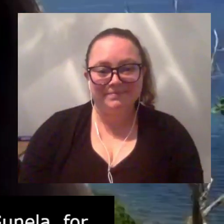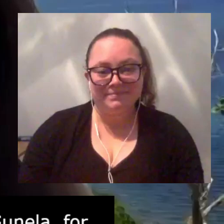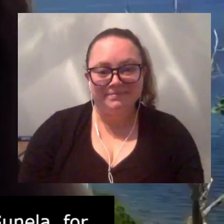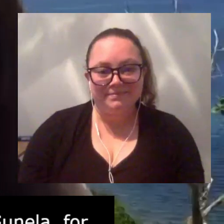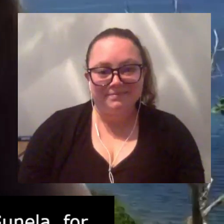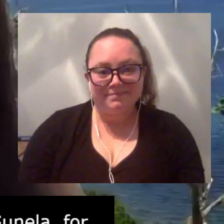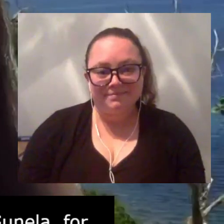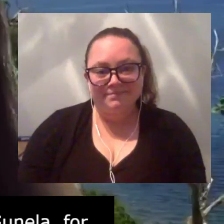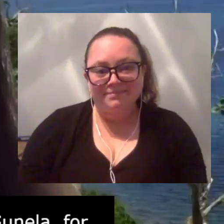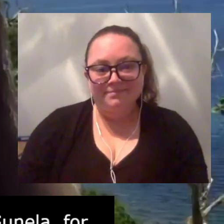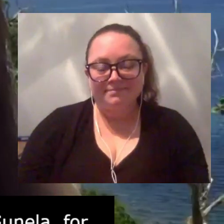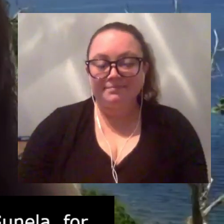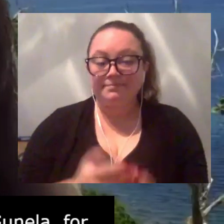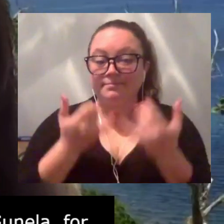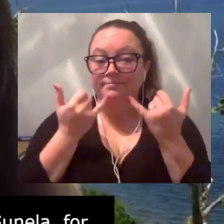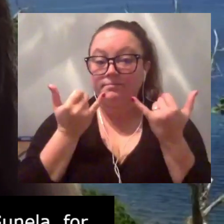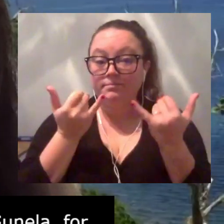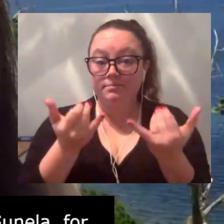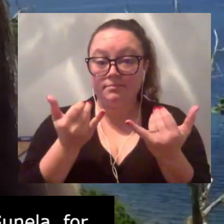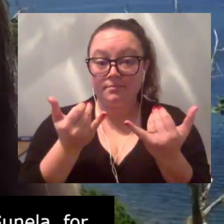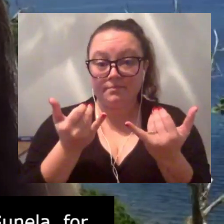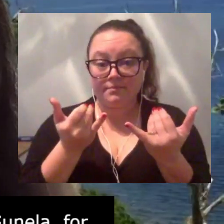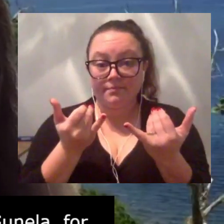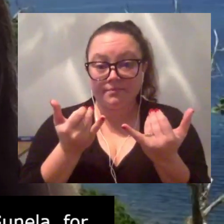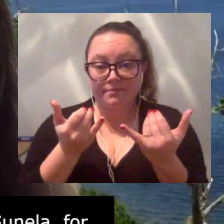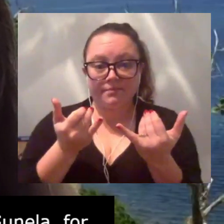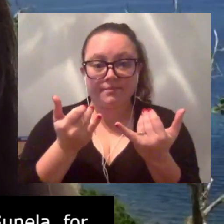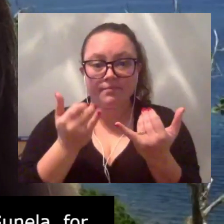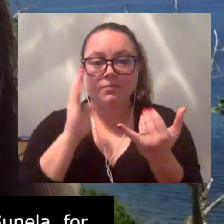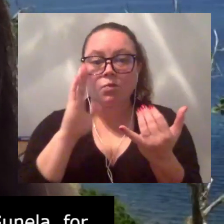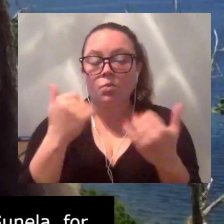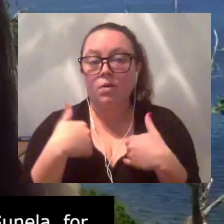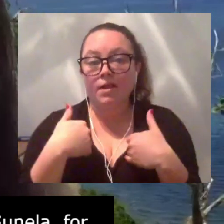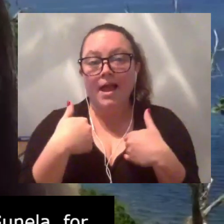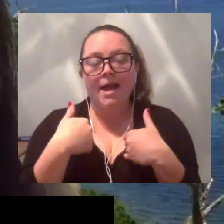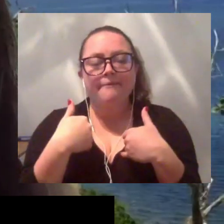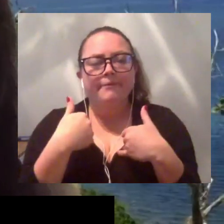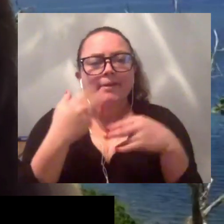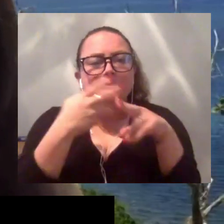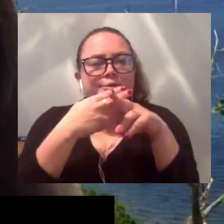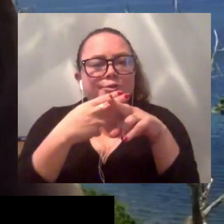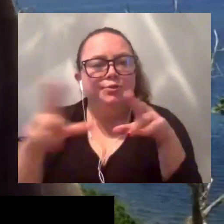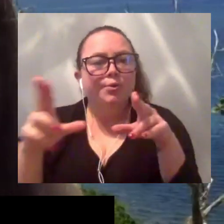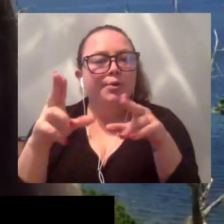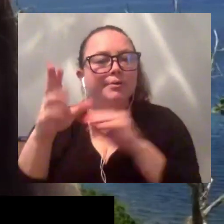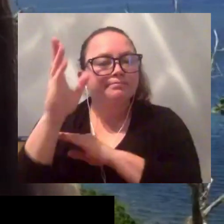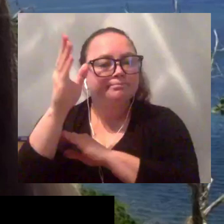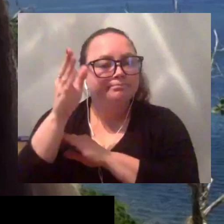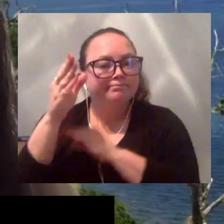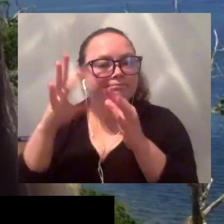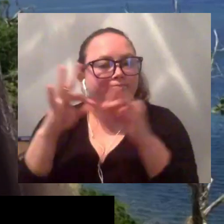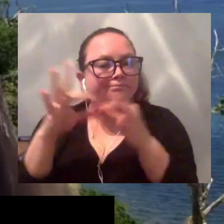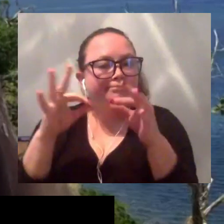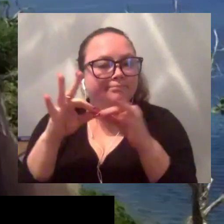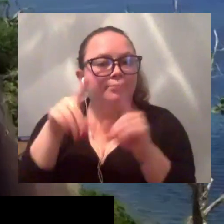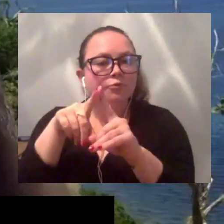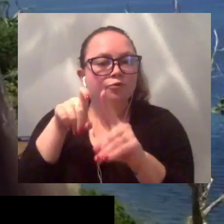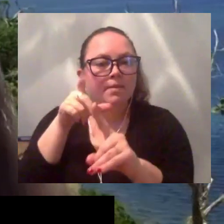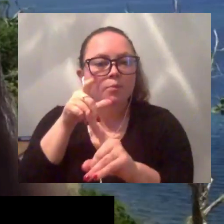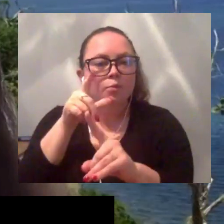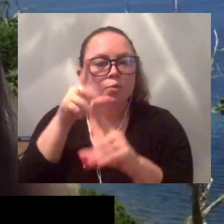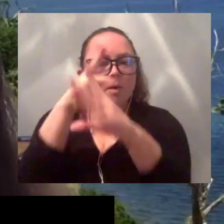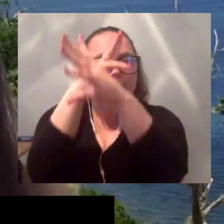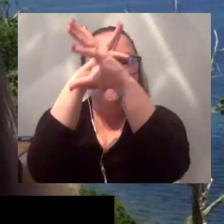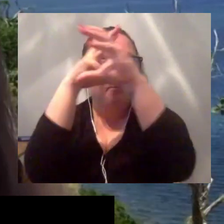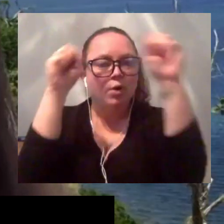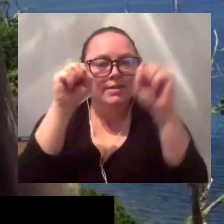And now we are going to have a few words from our president,